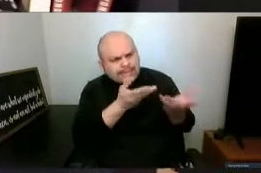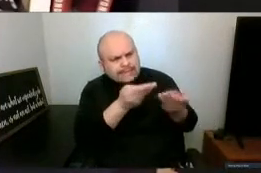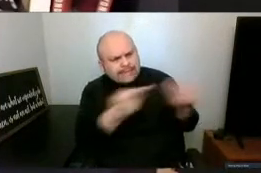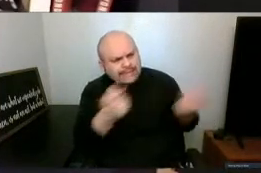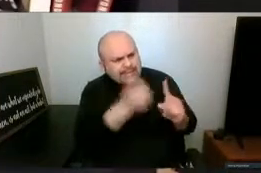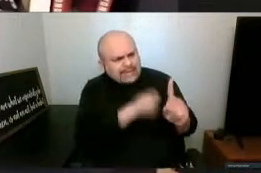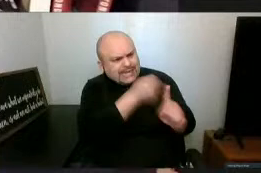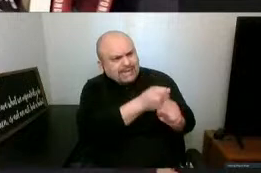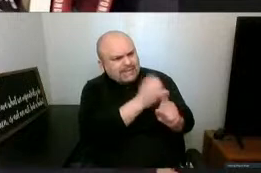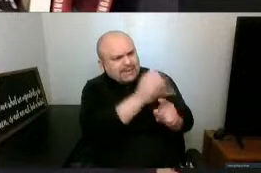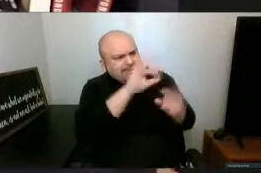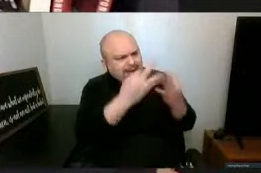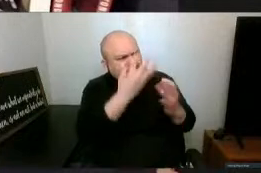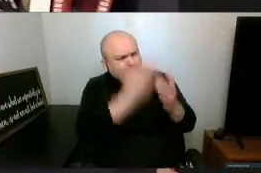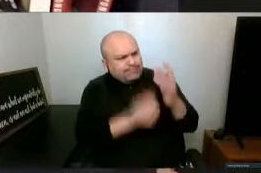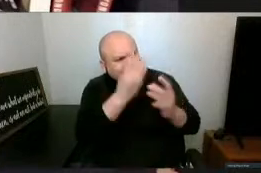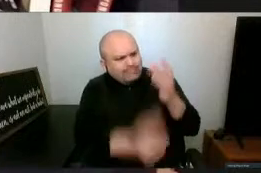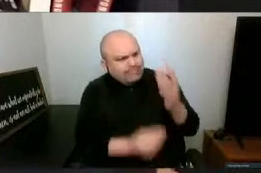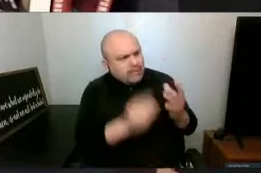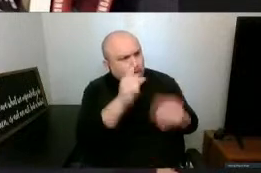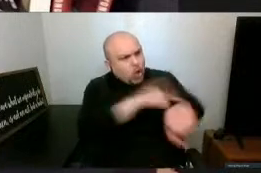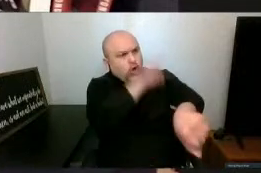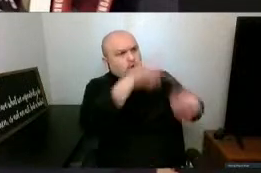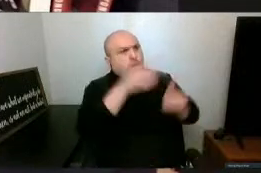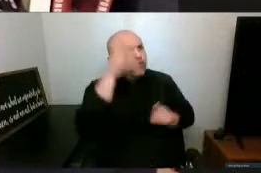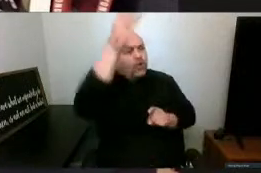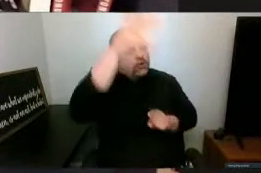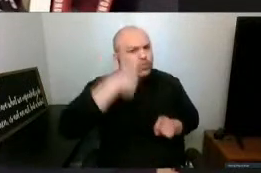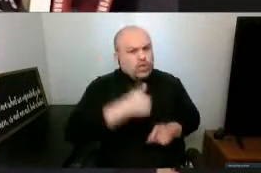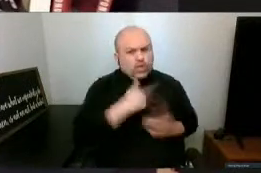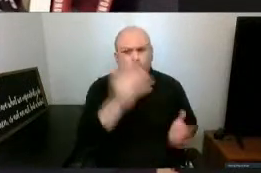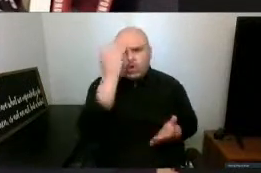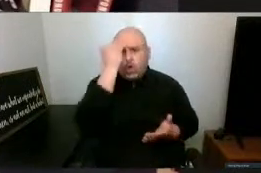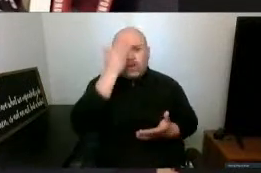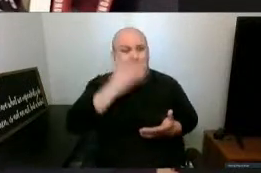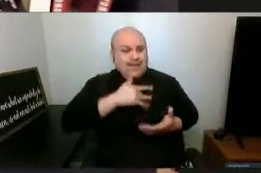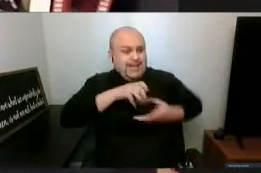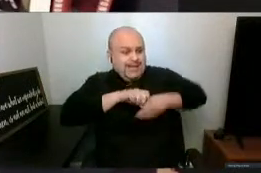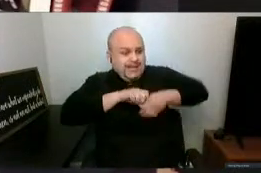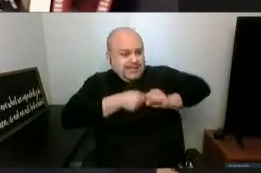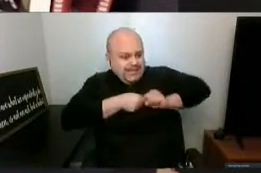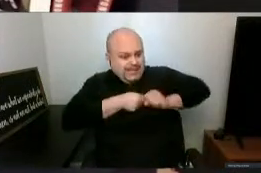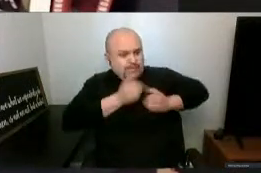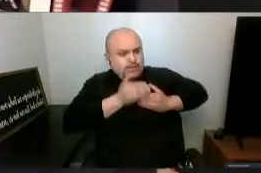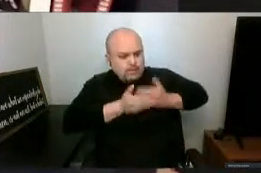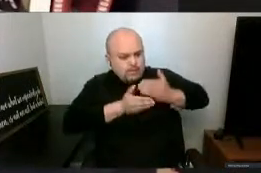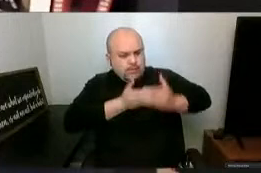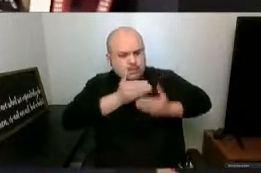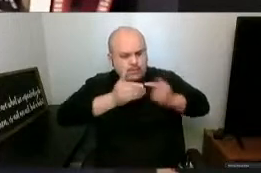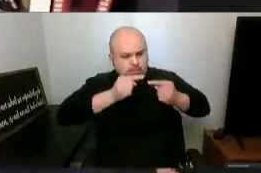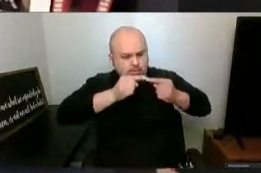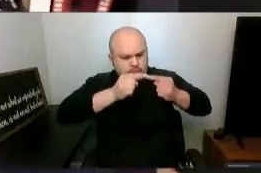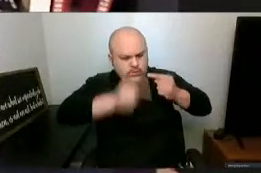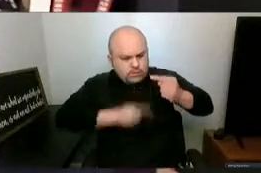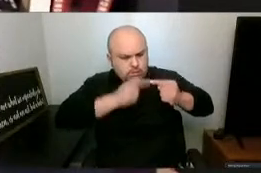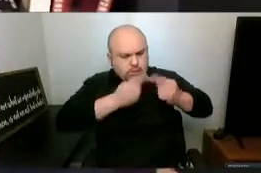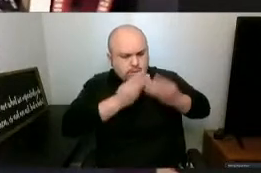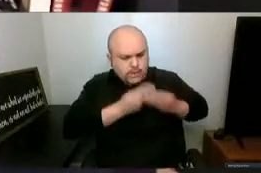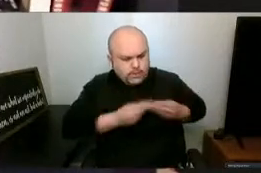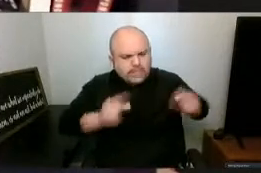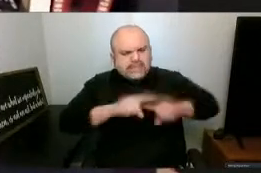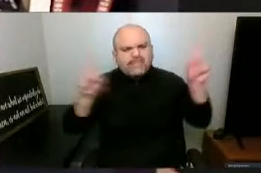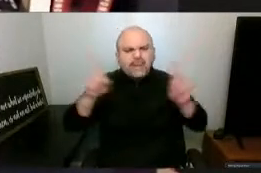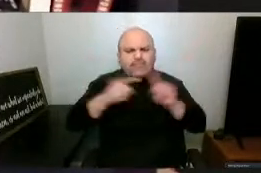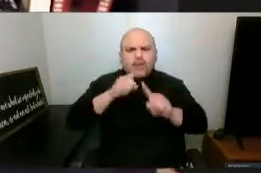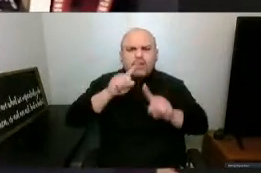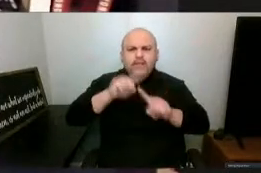grief long-term, knowing that the grief cycle is different for every individual. The process by